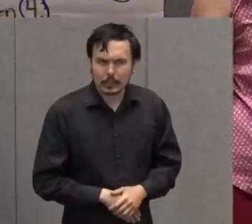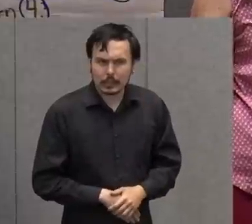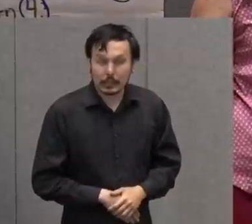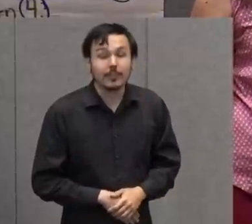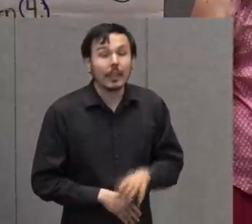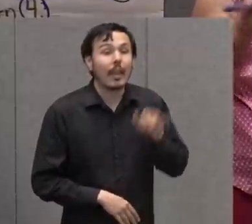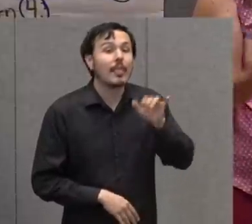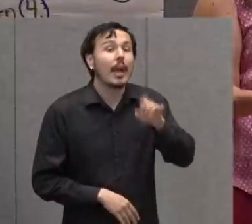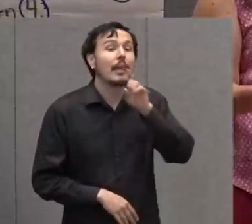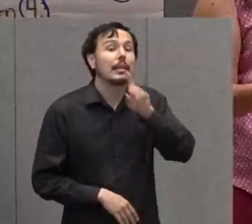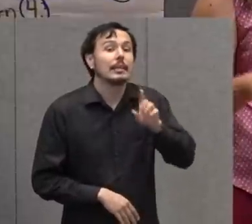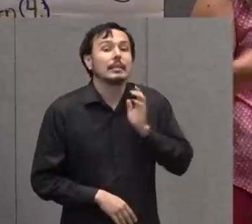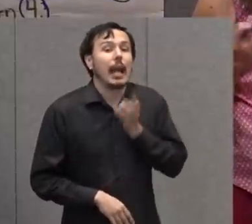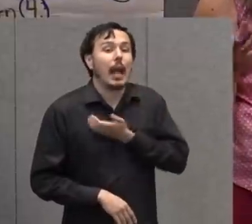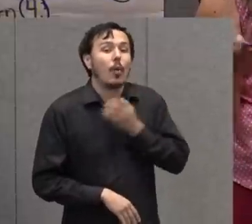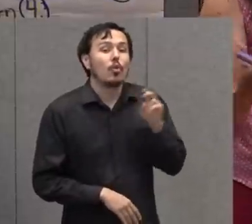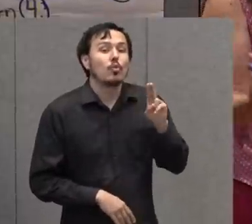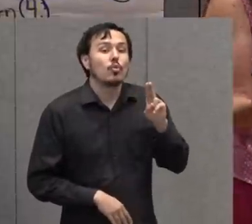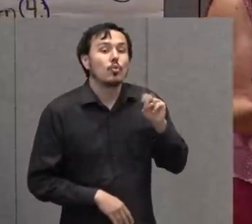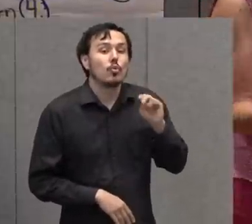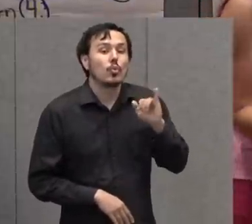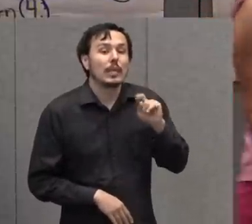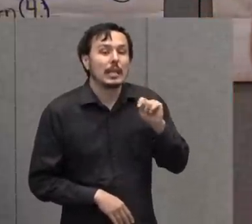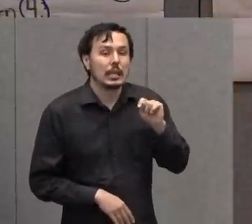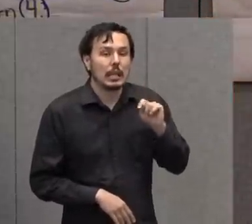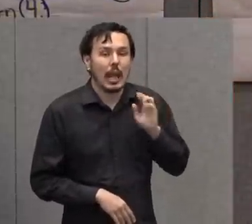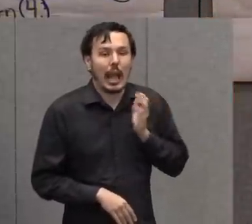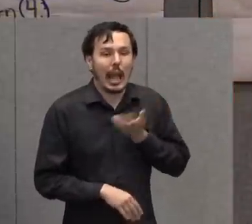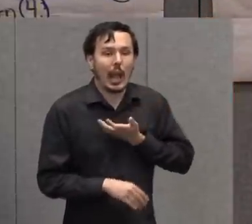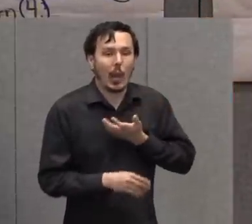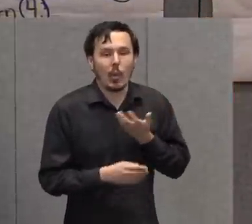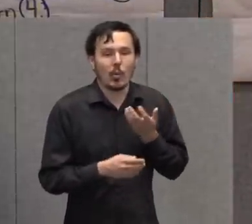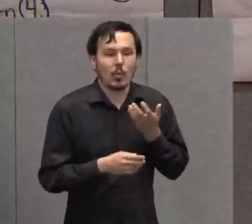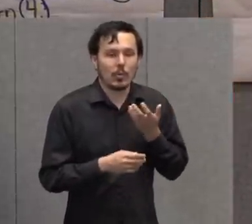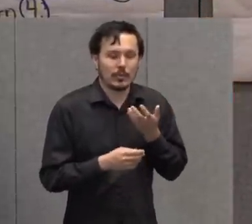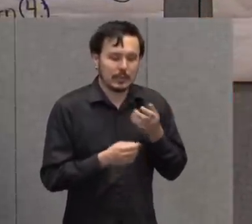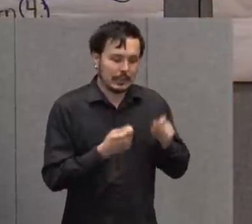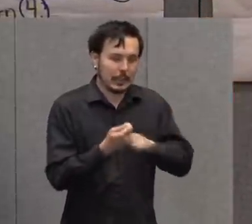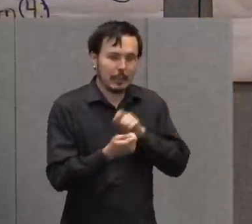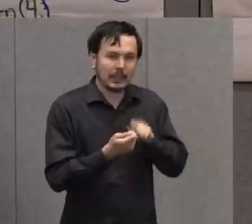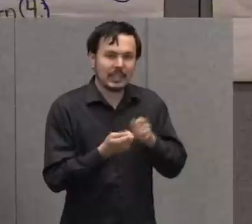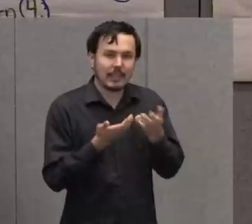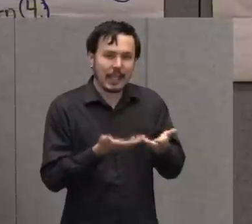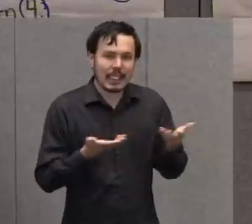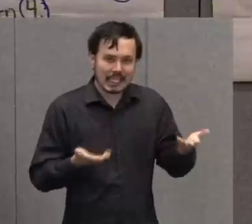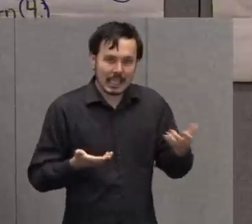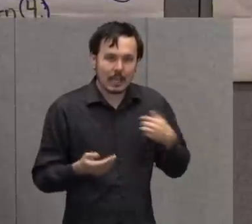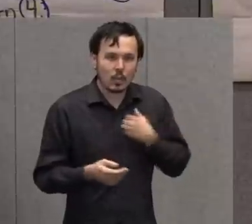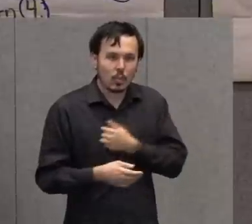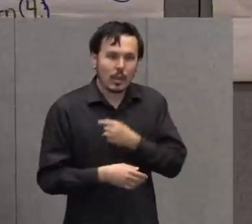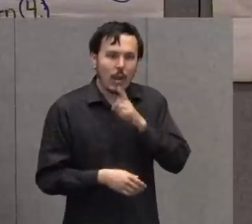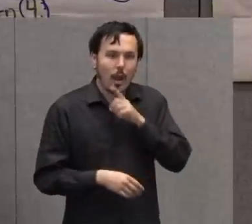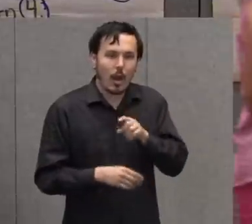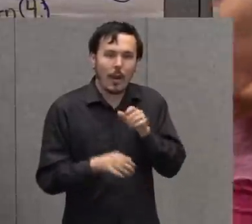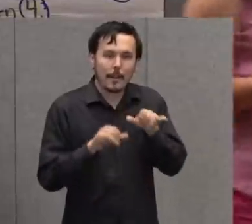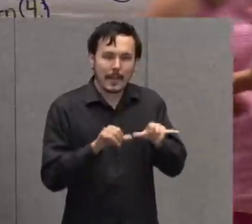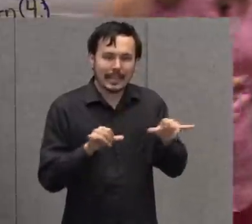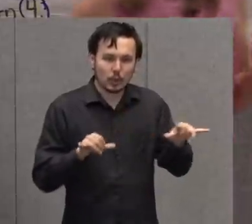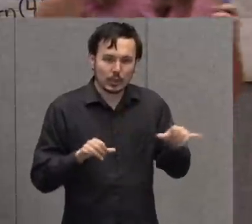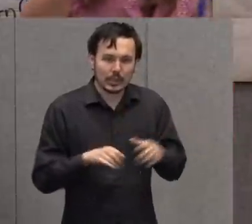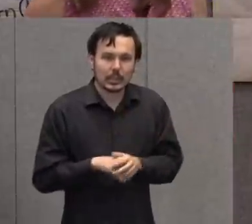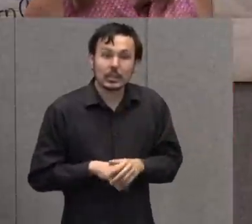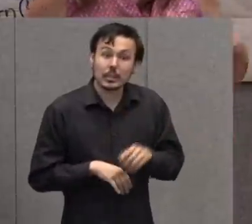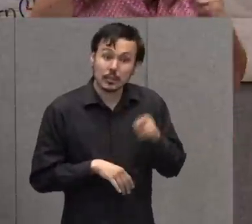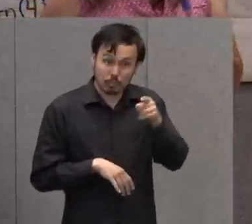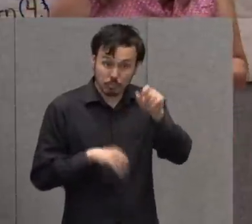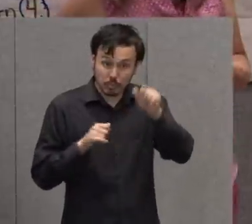That's our quantity, that's our unit, what we're working on. So we have to have here our answer. Now, could